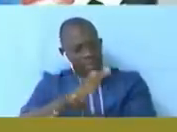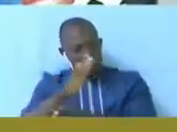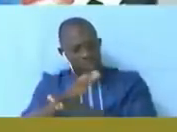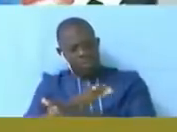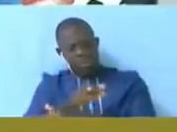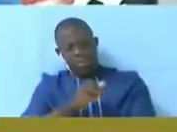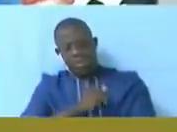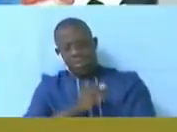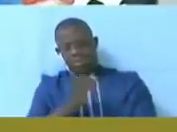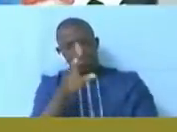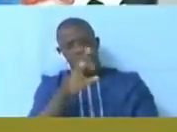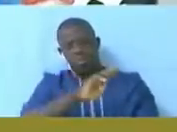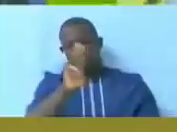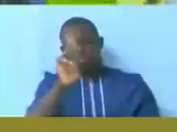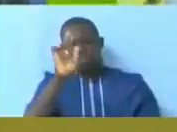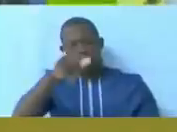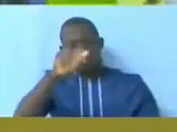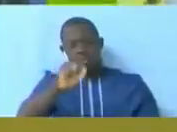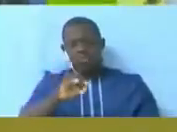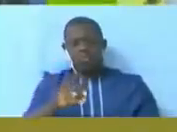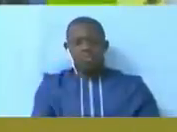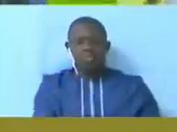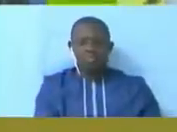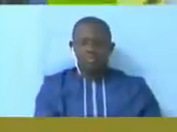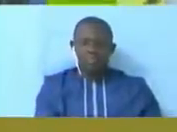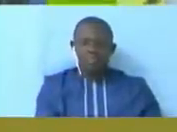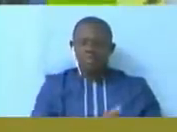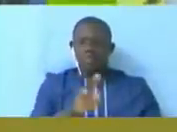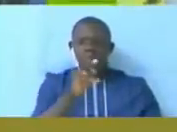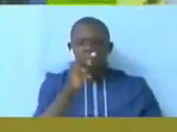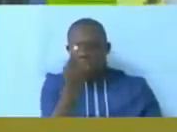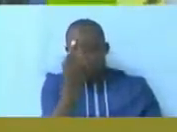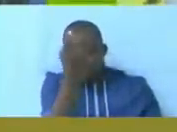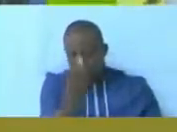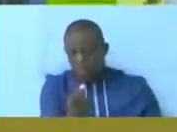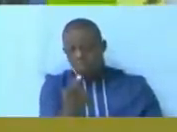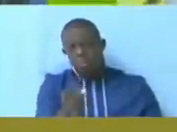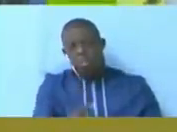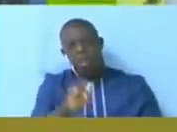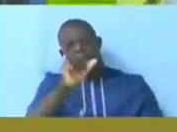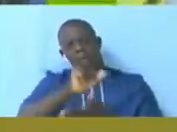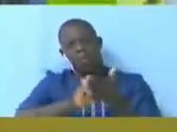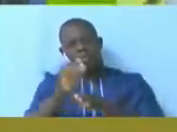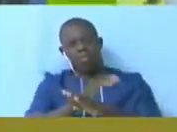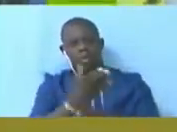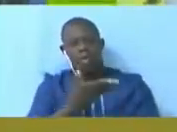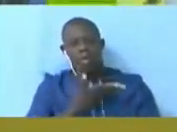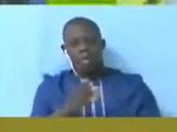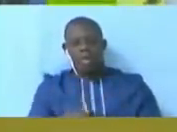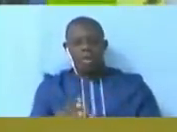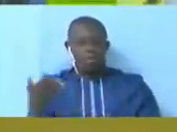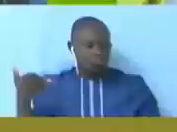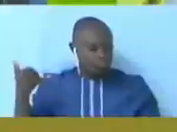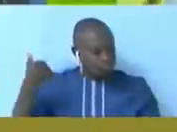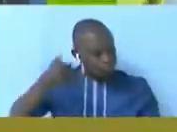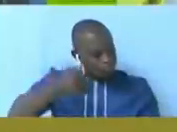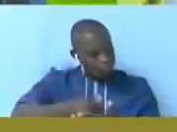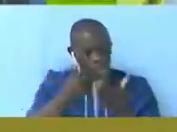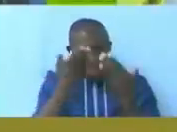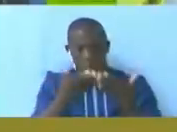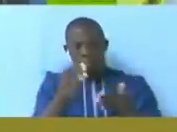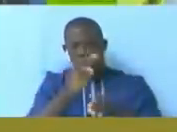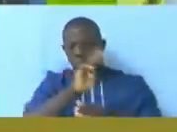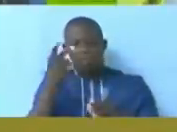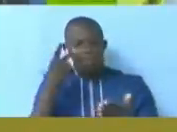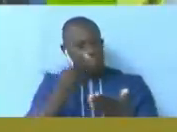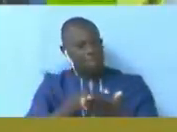masara nga jube kadung mamfeni. Not one single appeal was heard. Ani appeal killing murunga kiti killing manke akoni. Up to now we have not set an eye on that